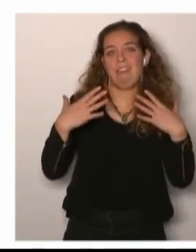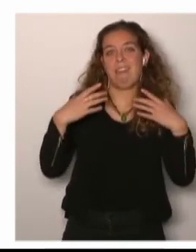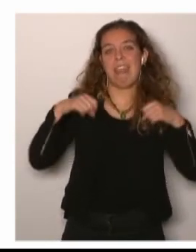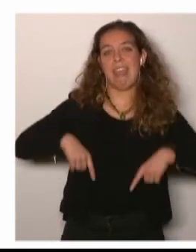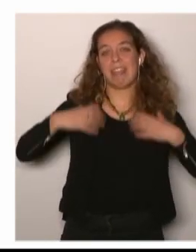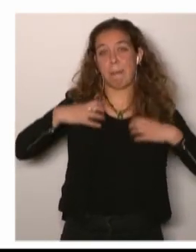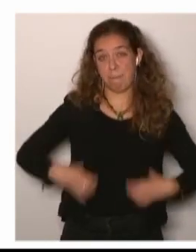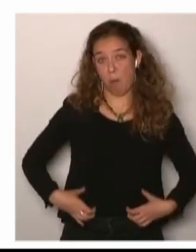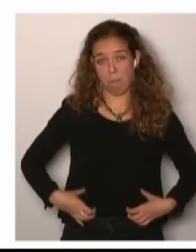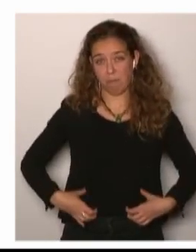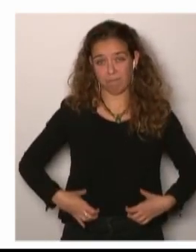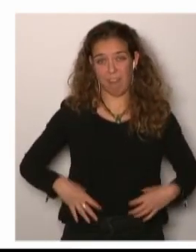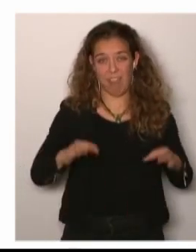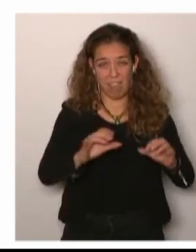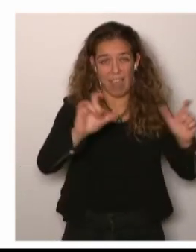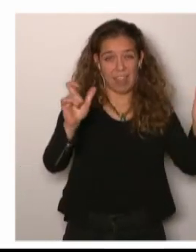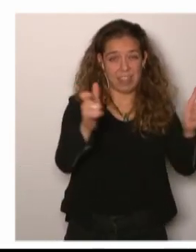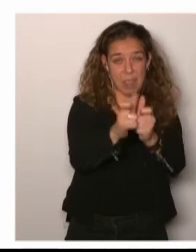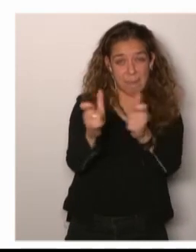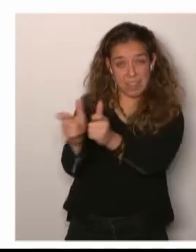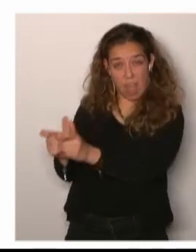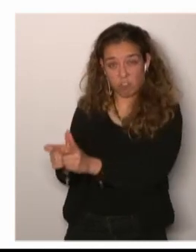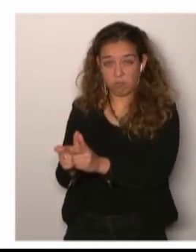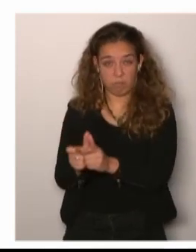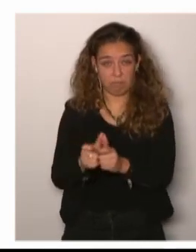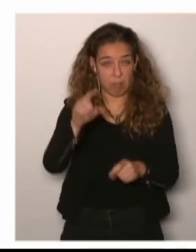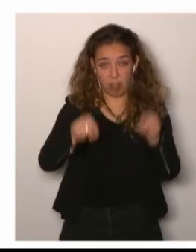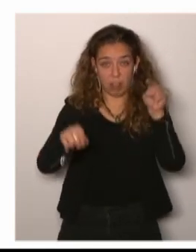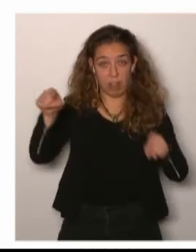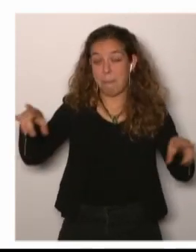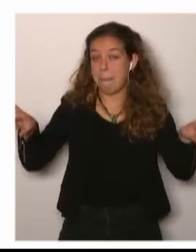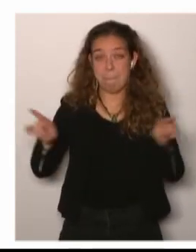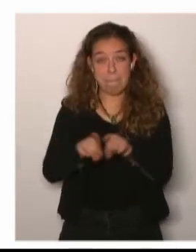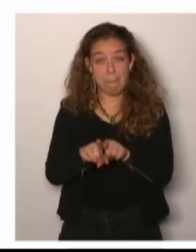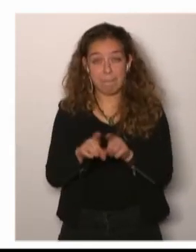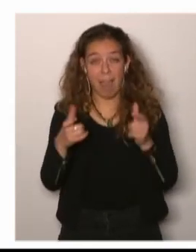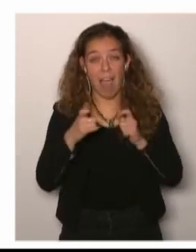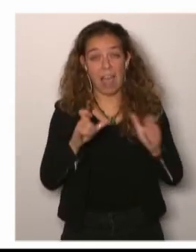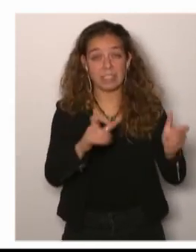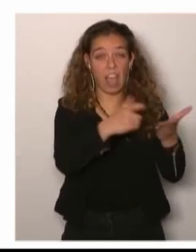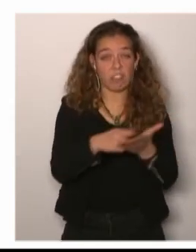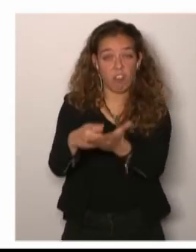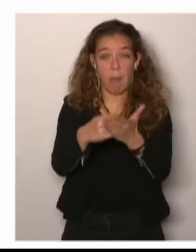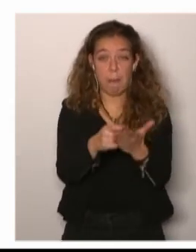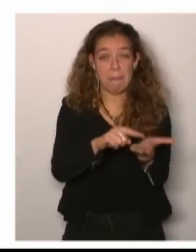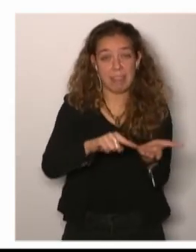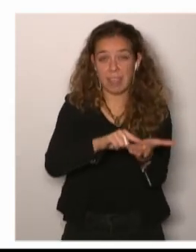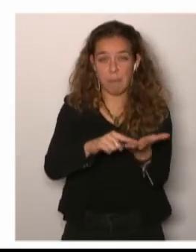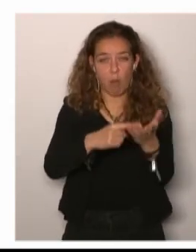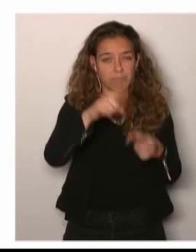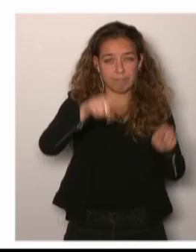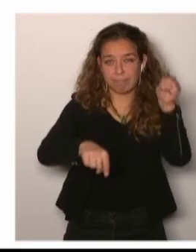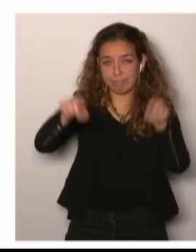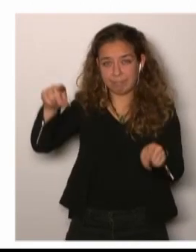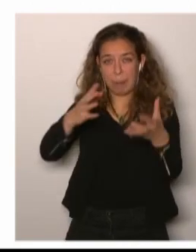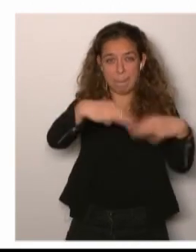to medicines is really a problem across the EU. So how can we use the cancer plan to encourage the development